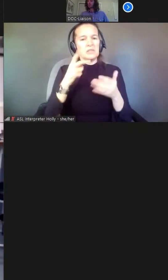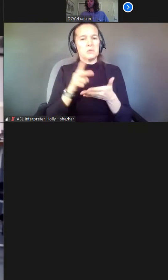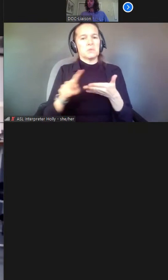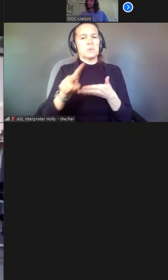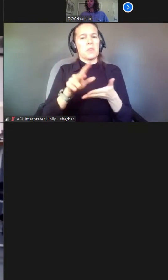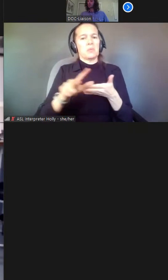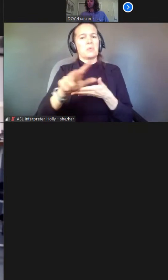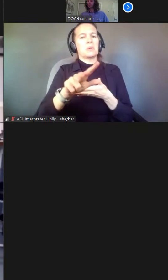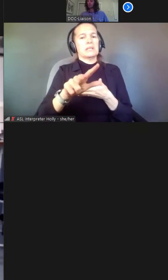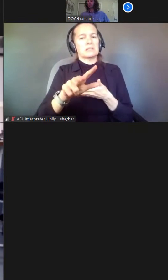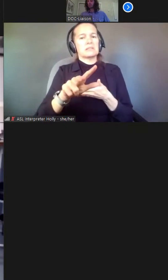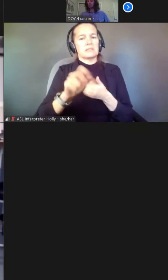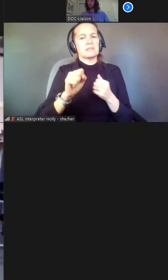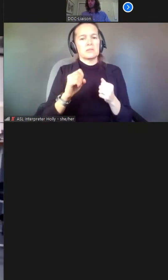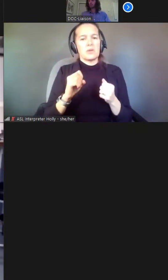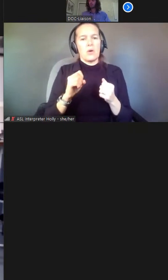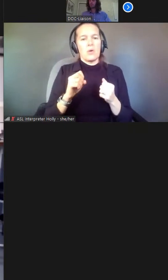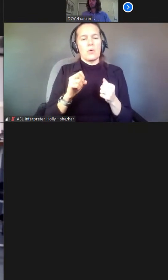general,